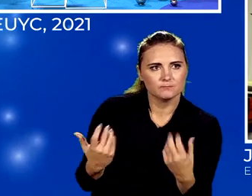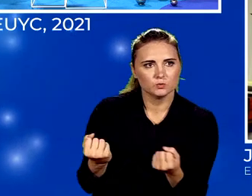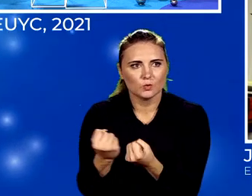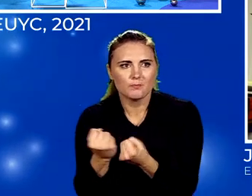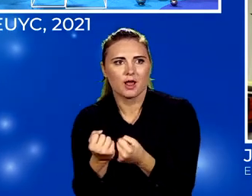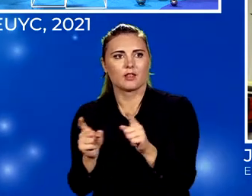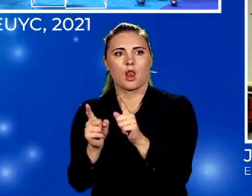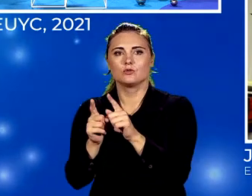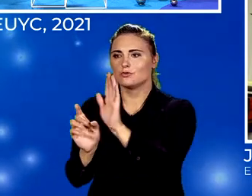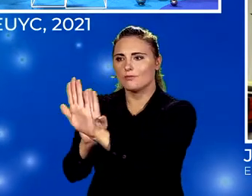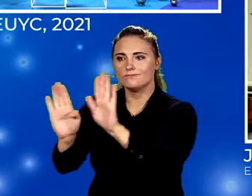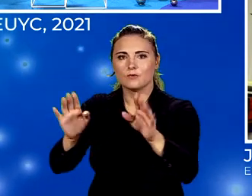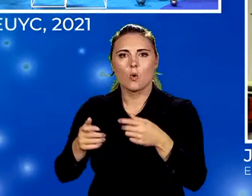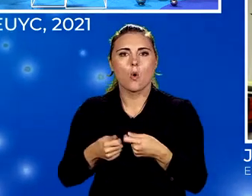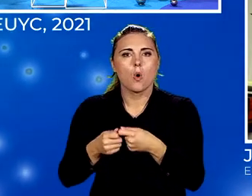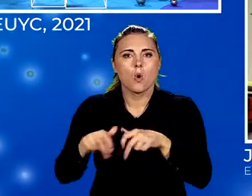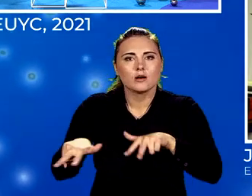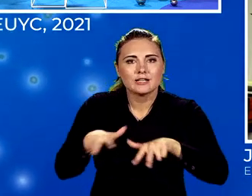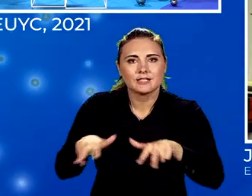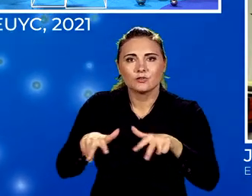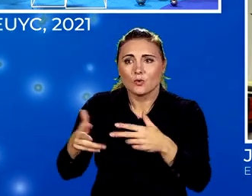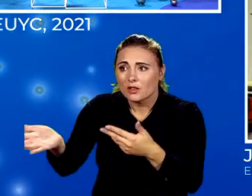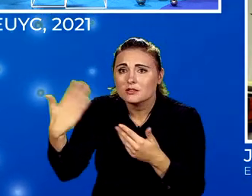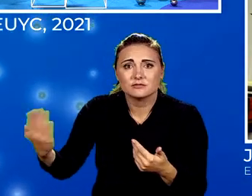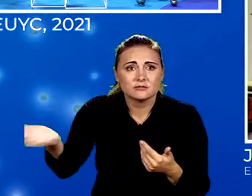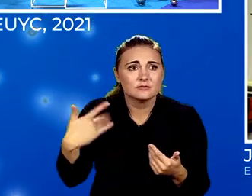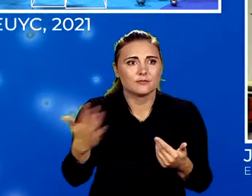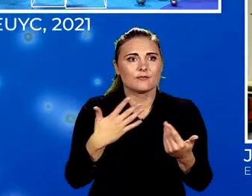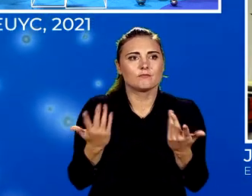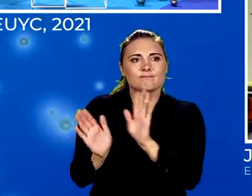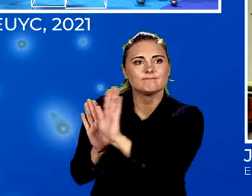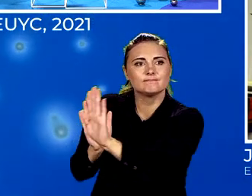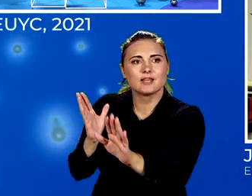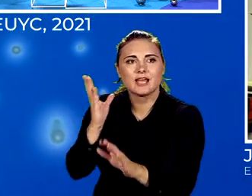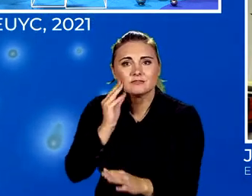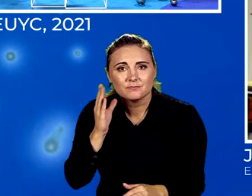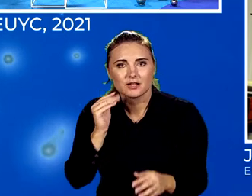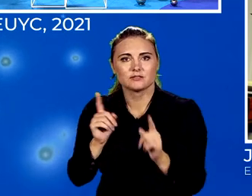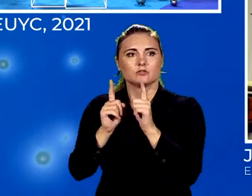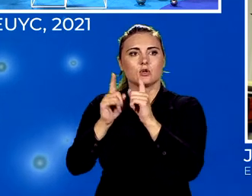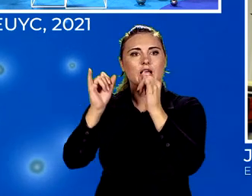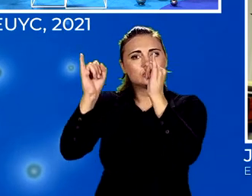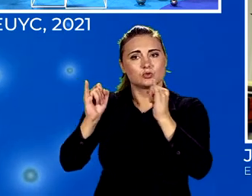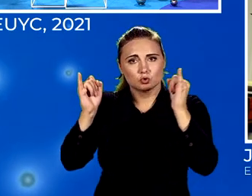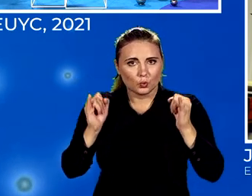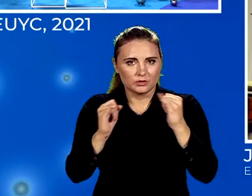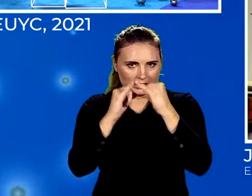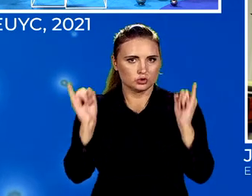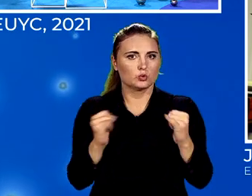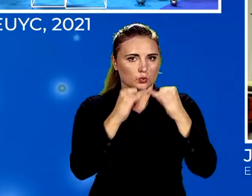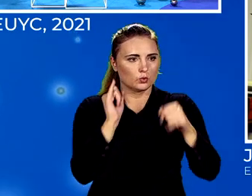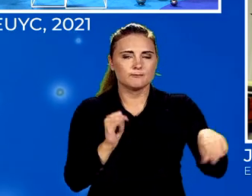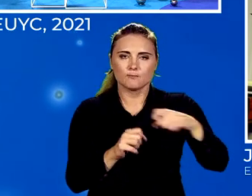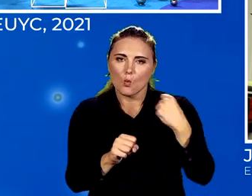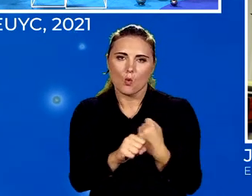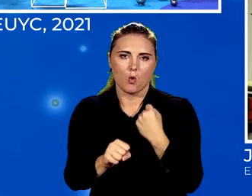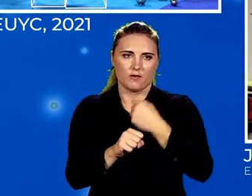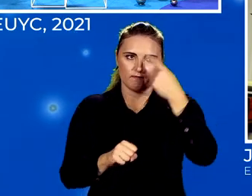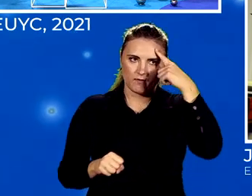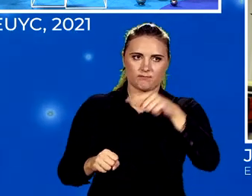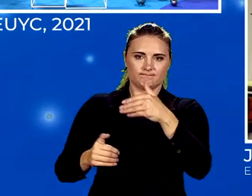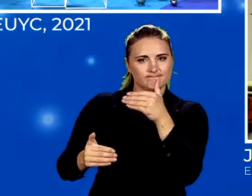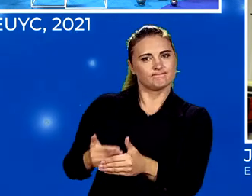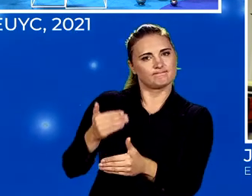helped by other institutions who have the same problem. So it is an uphill struggle, and we're working on it. And definitely it's something that it's in the